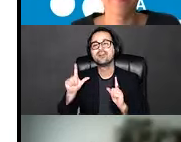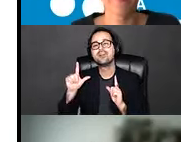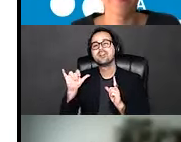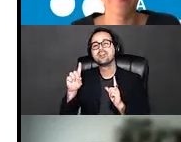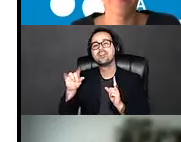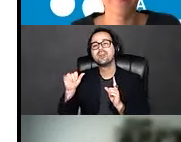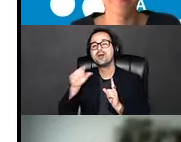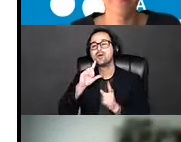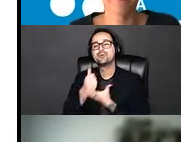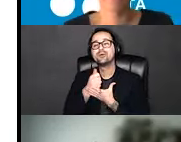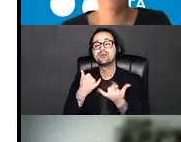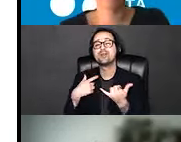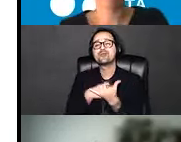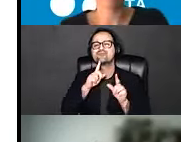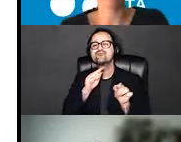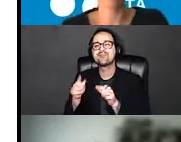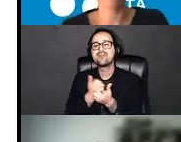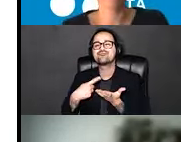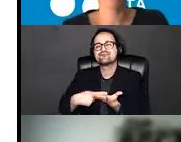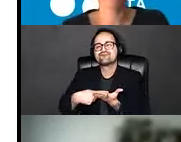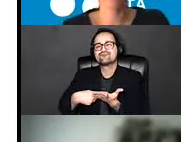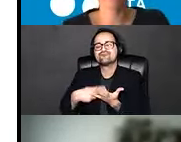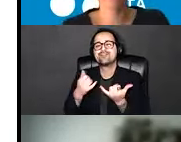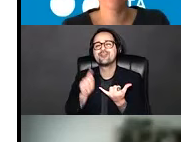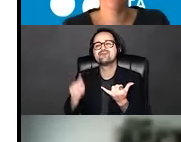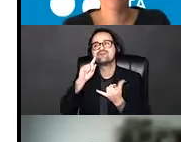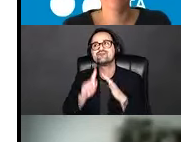we're being responsive to the things that are top of mind for you.